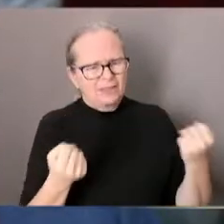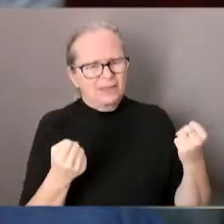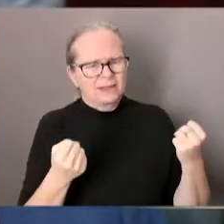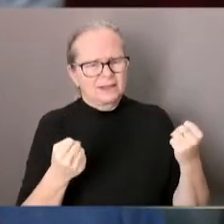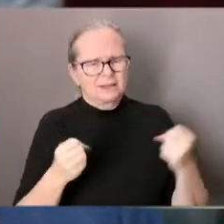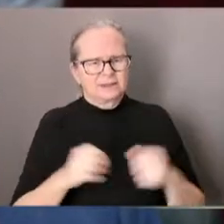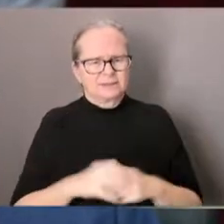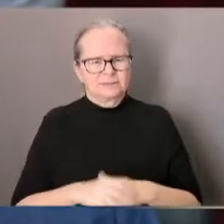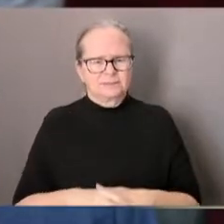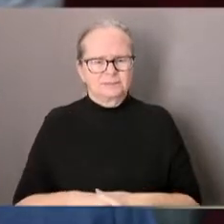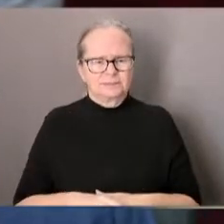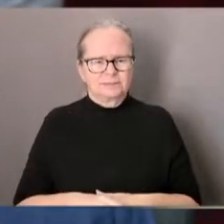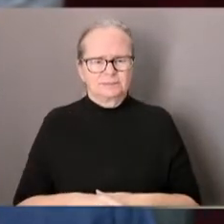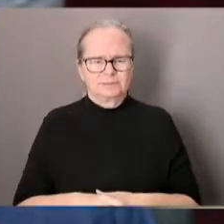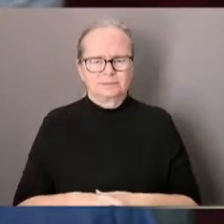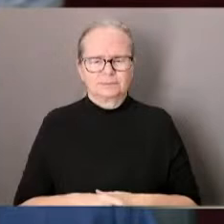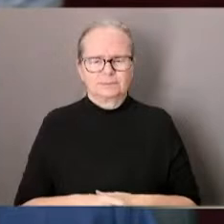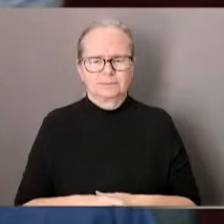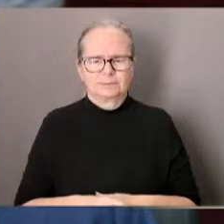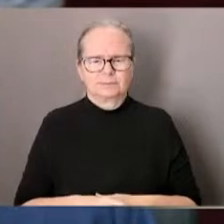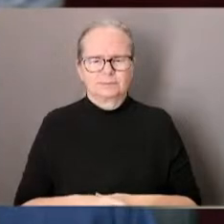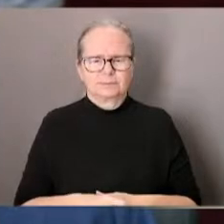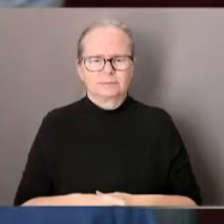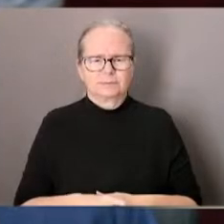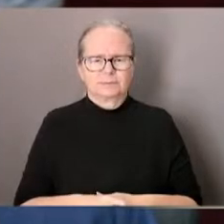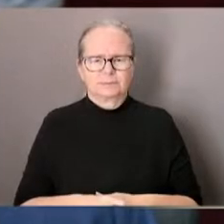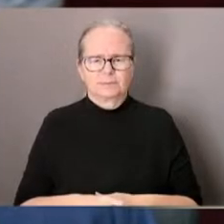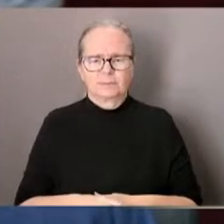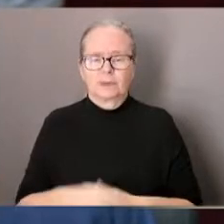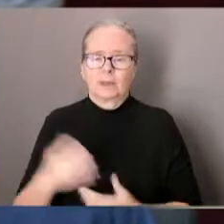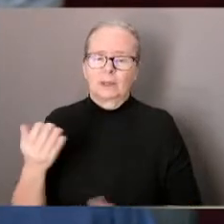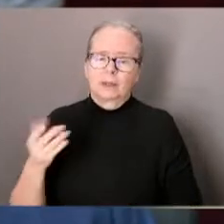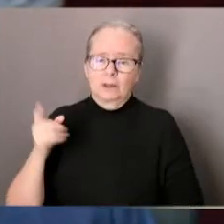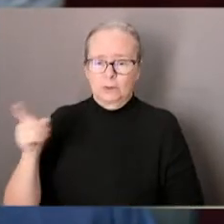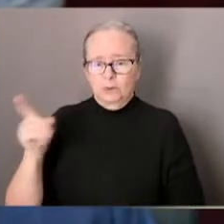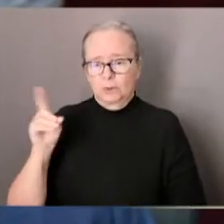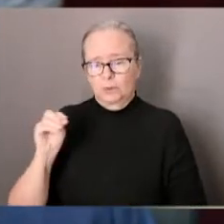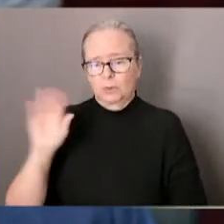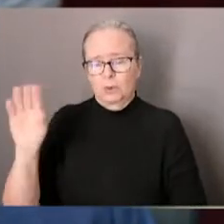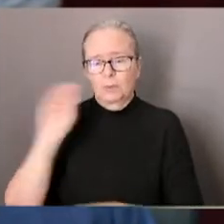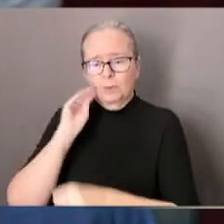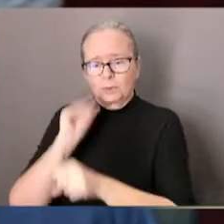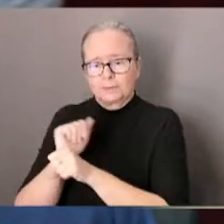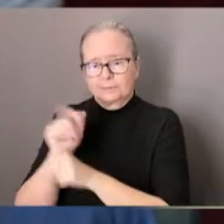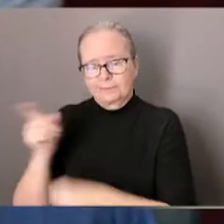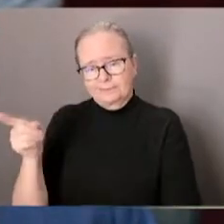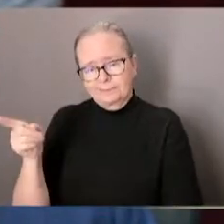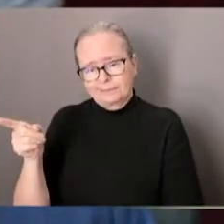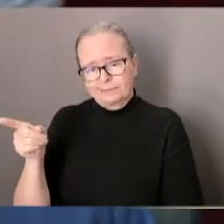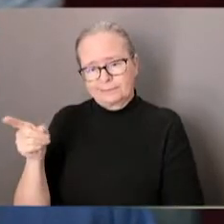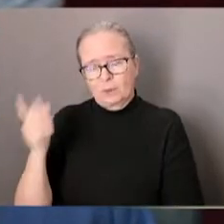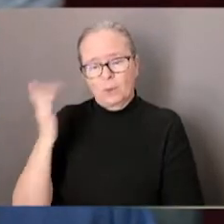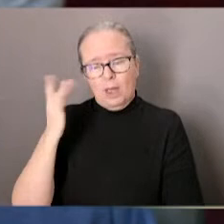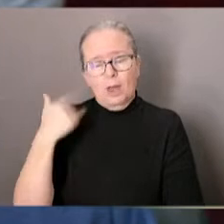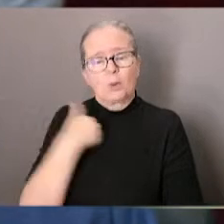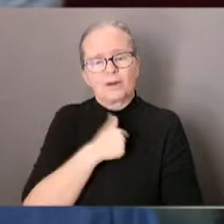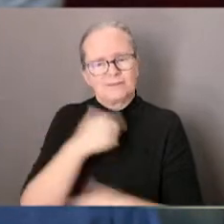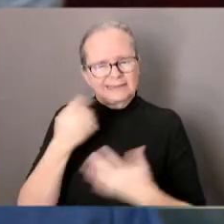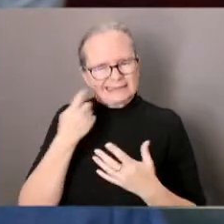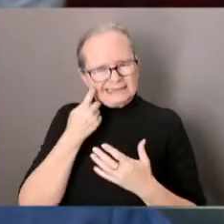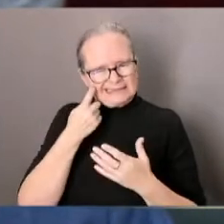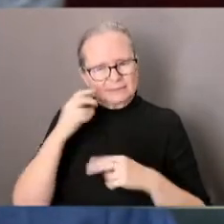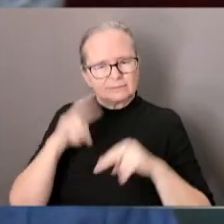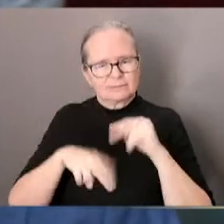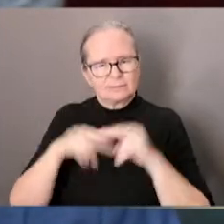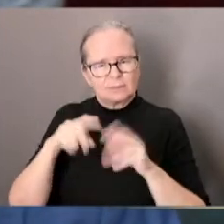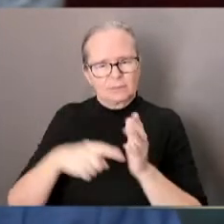member officer to do his homework the last bundle of schools I actually took apart took him out of a P3 we're going to a direct bid build design process we